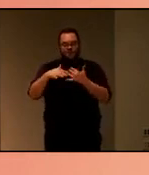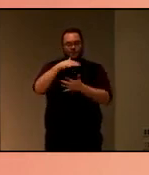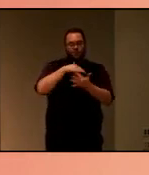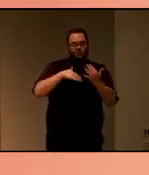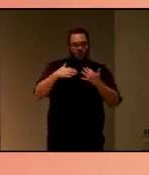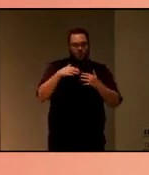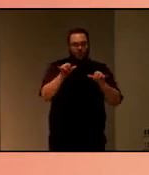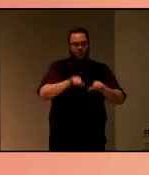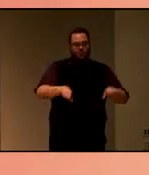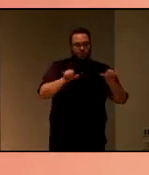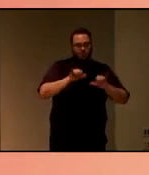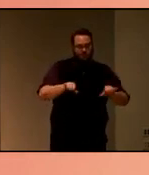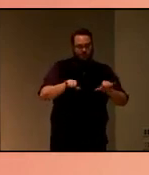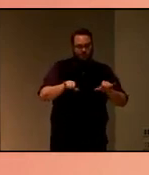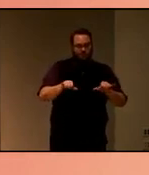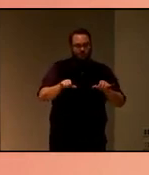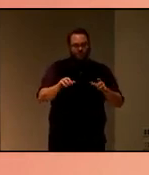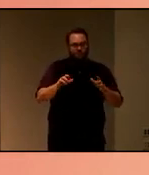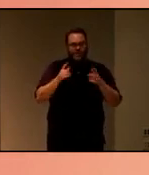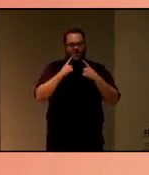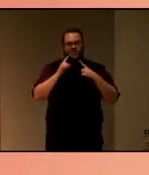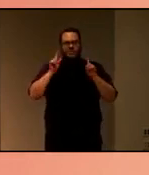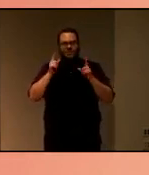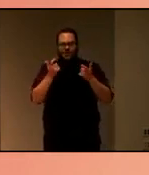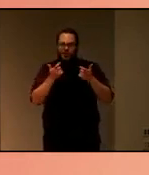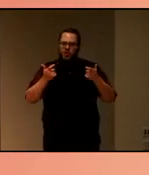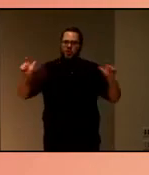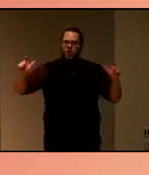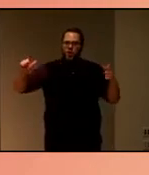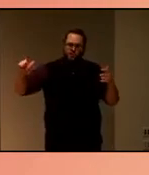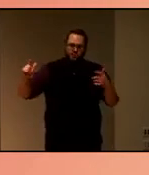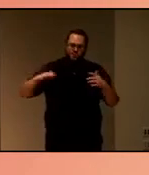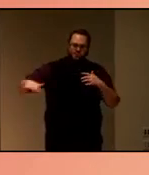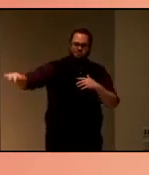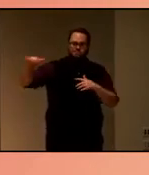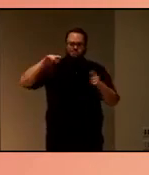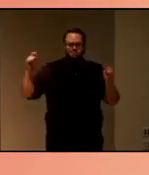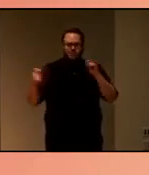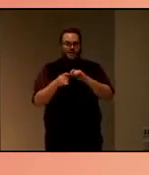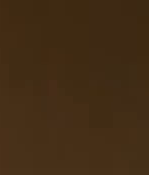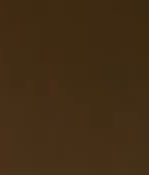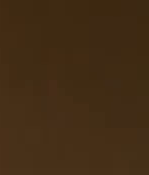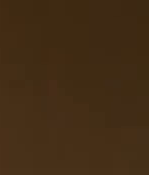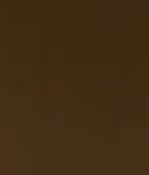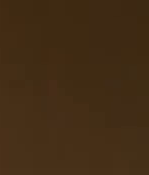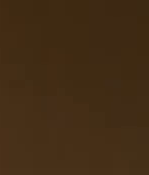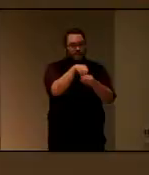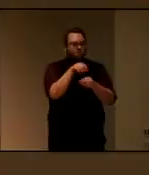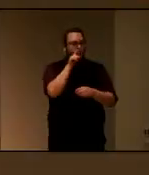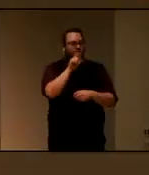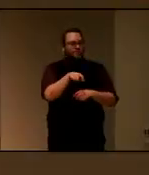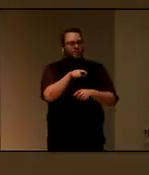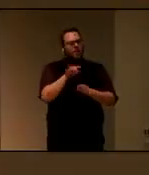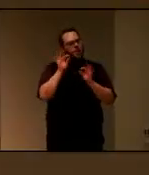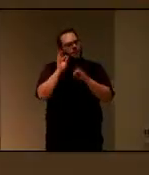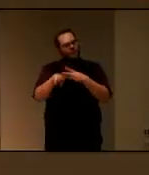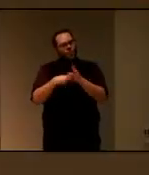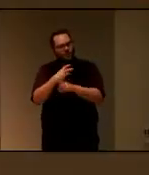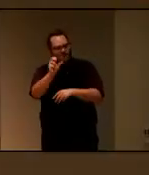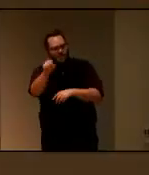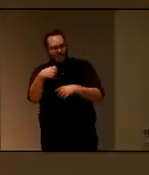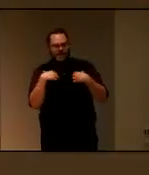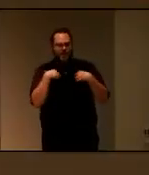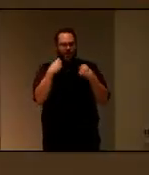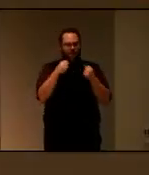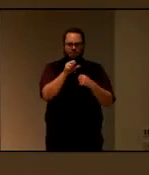and to achieve some aspects of large-scale change. You don't have to engage everyone. In a perfect world, yes. From a health standpoint,